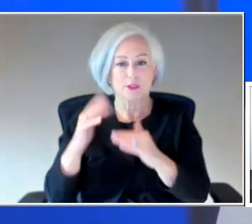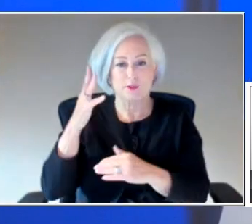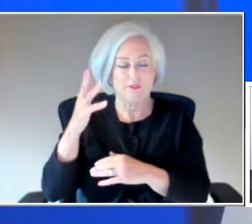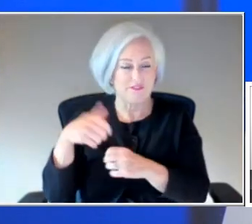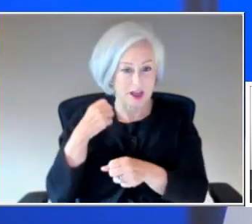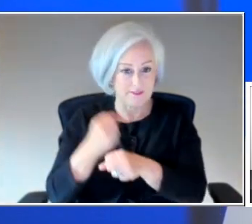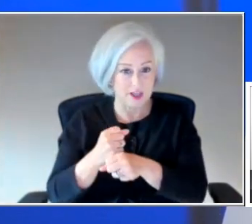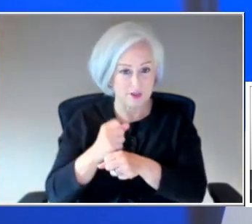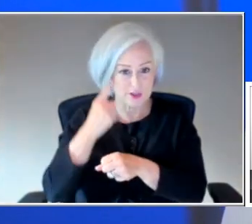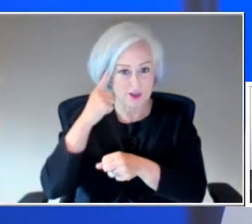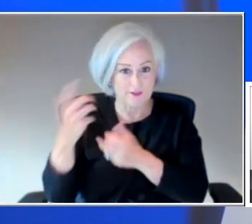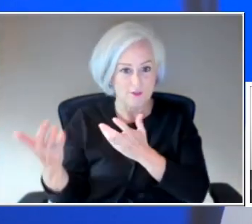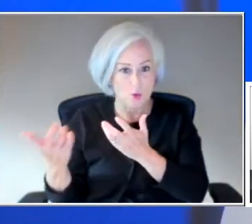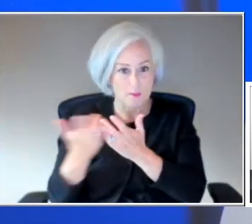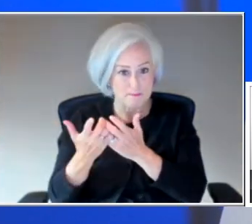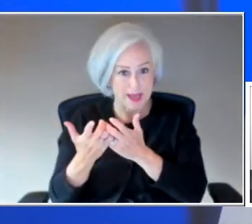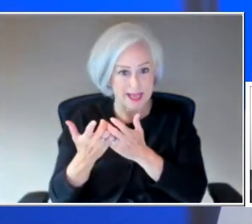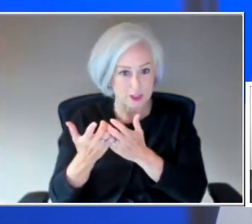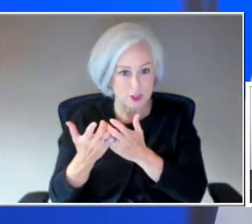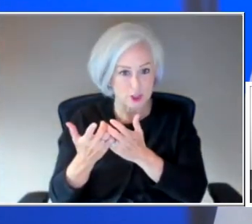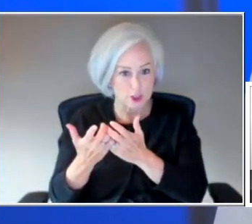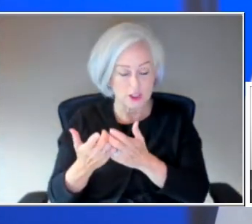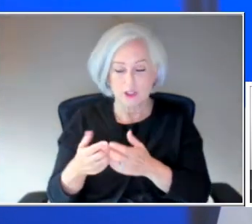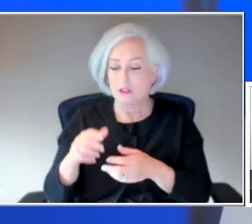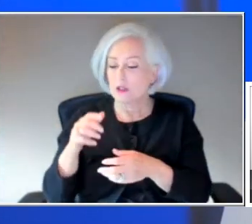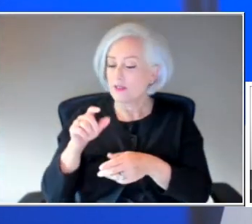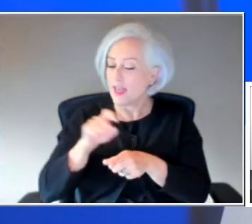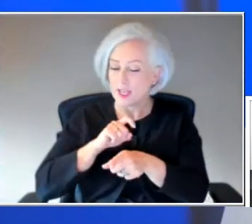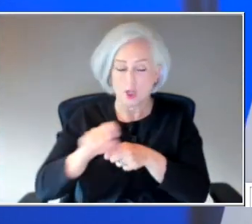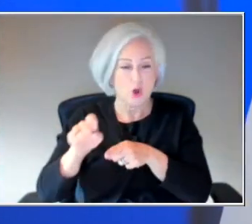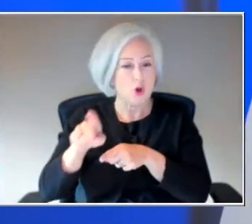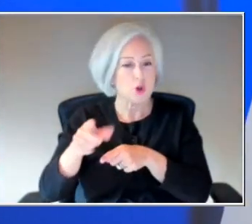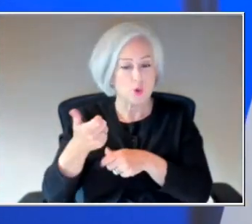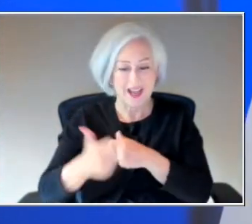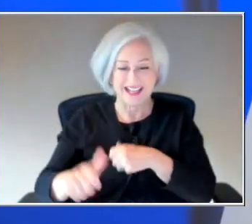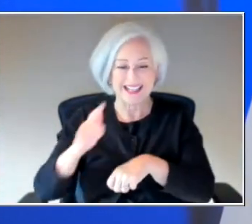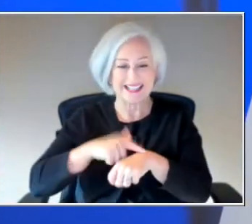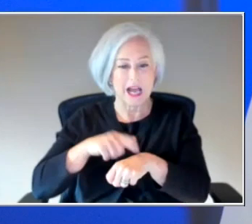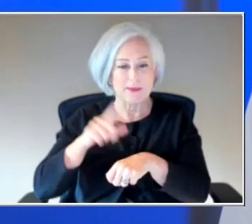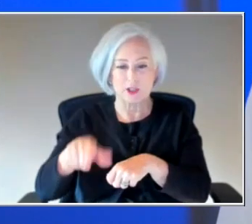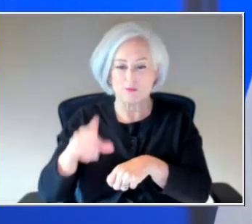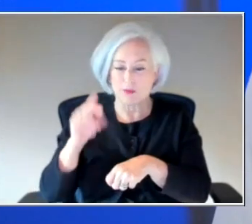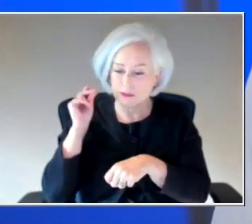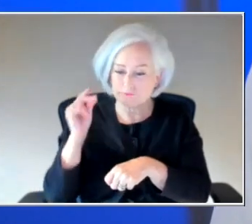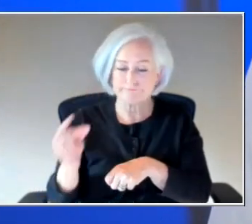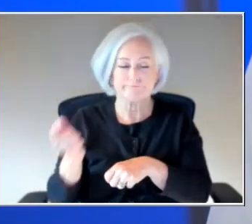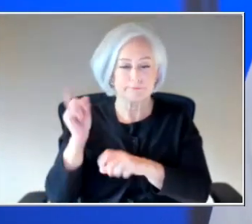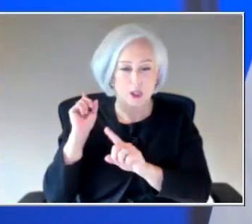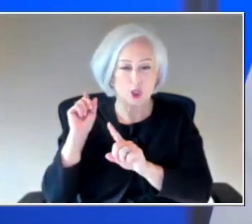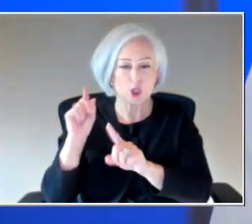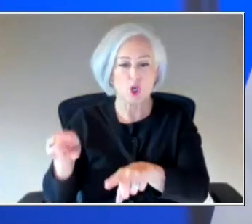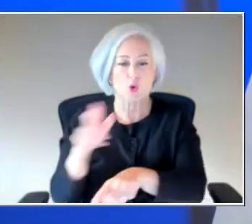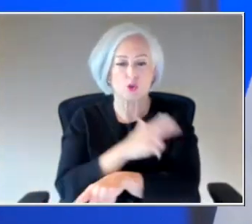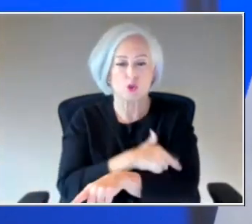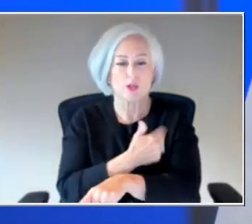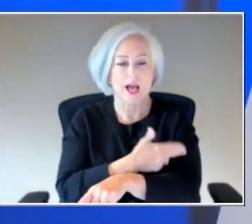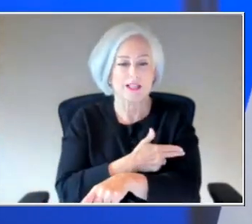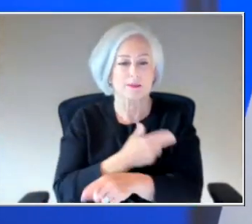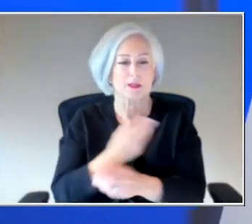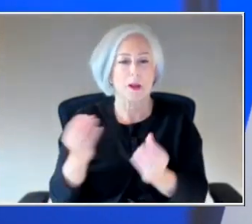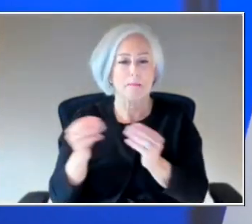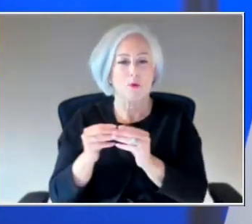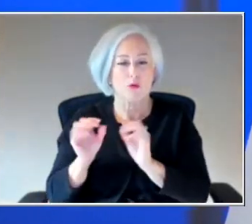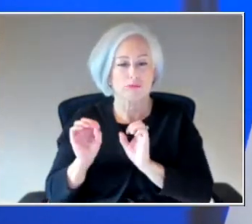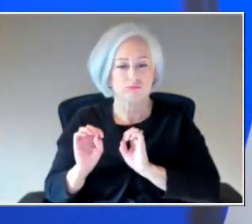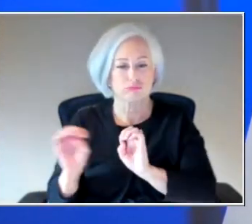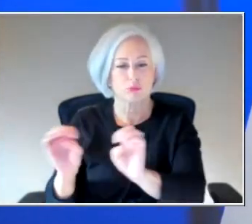at any time, and you have to arrive in the hospital, and it's a little bit more emergent or urgent anyway. A living donor, you can get a match a